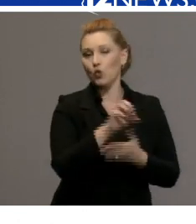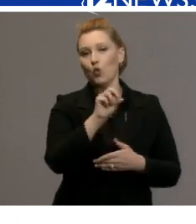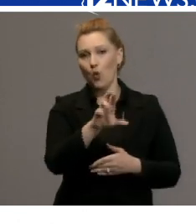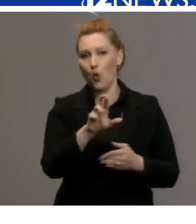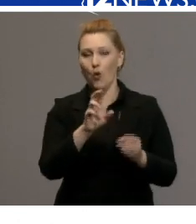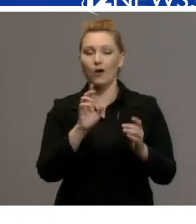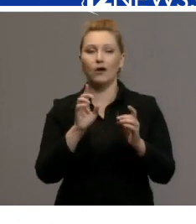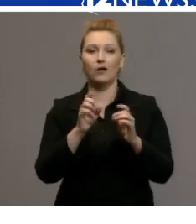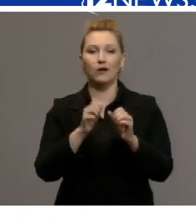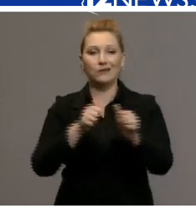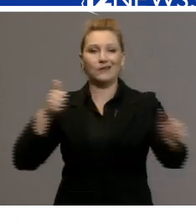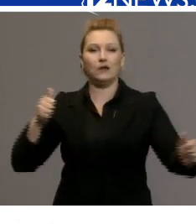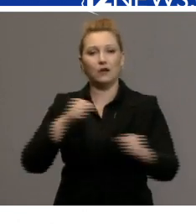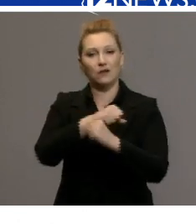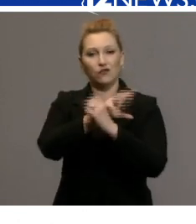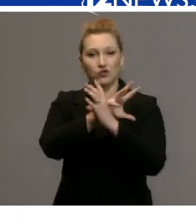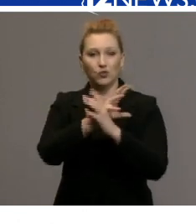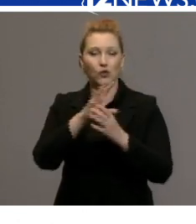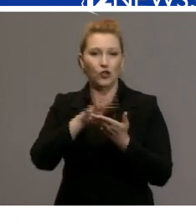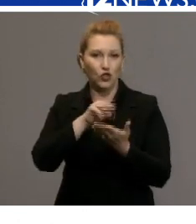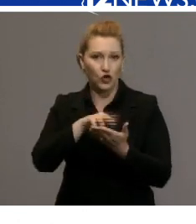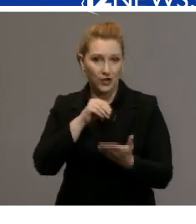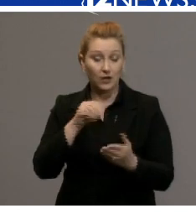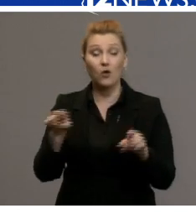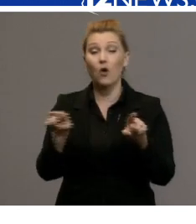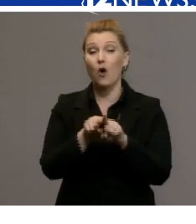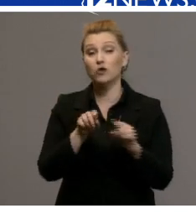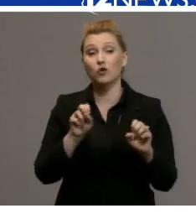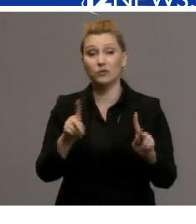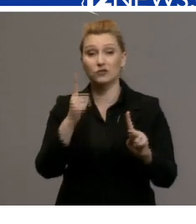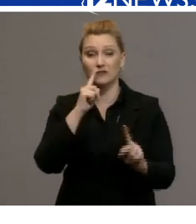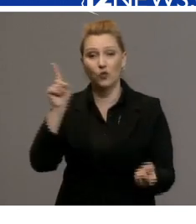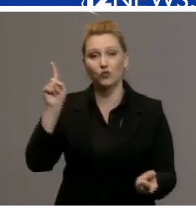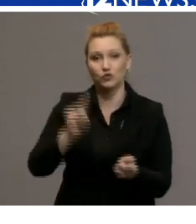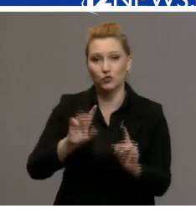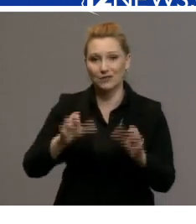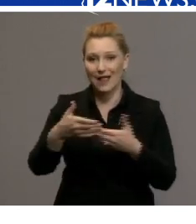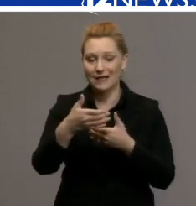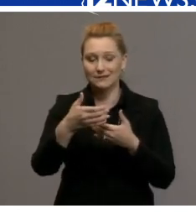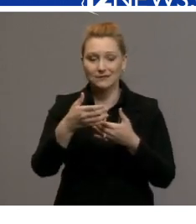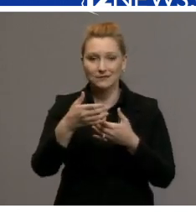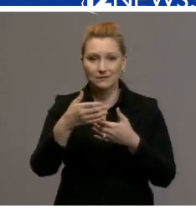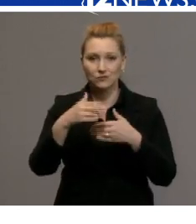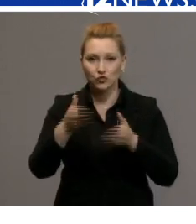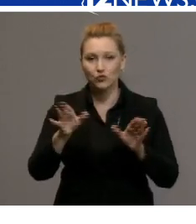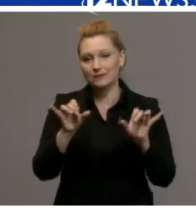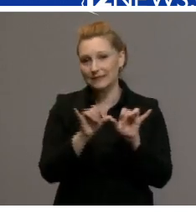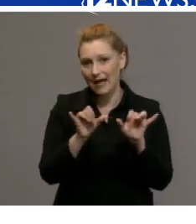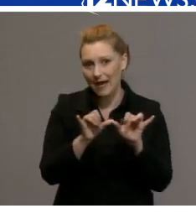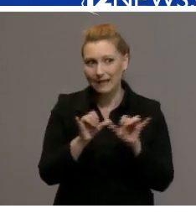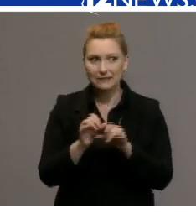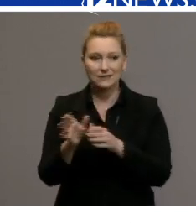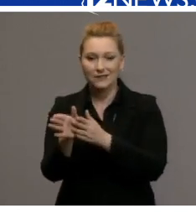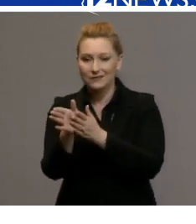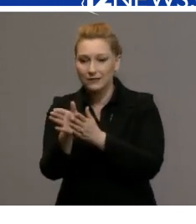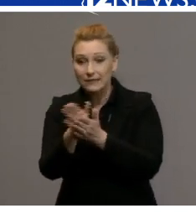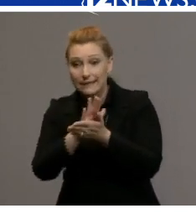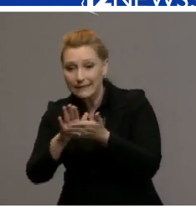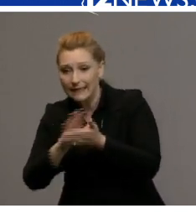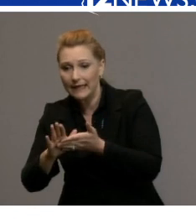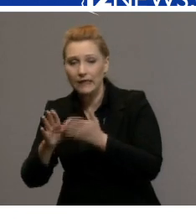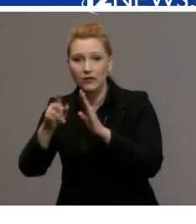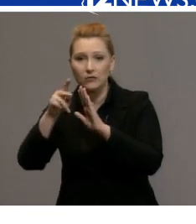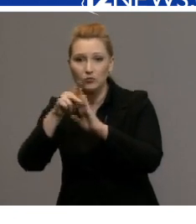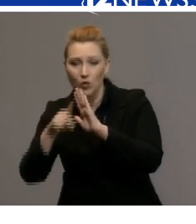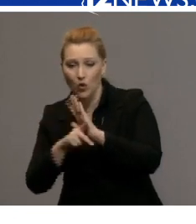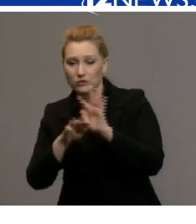class size, and that there are disinfecting protocols and a lot of safety things put into place. And this would be very flexible